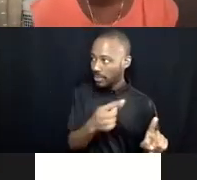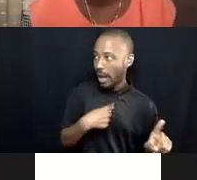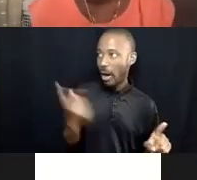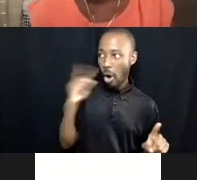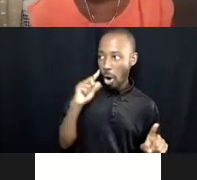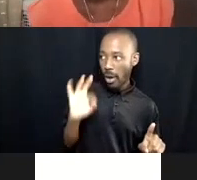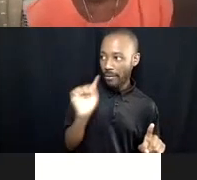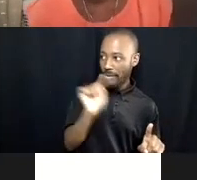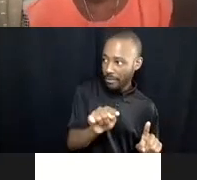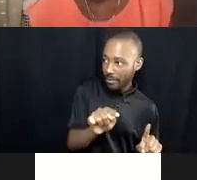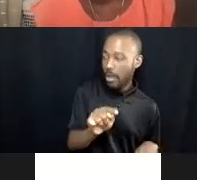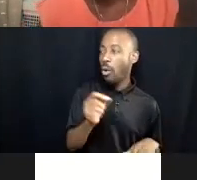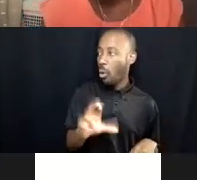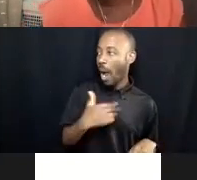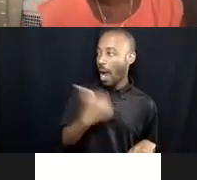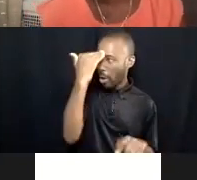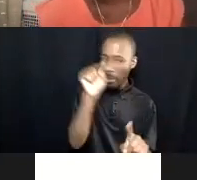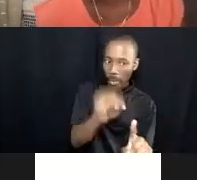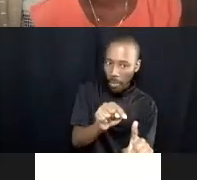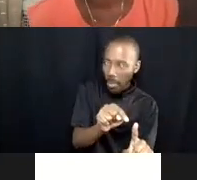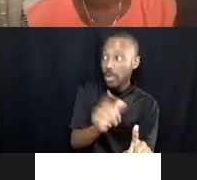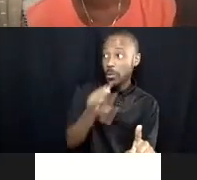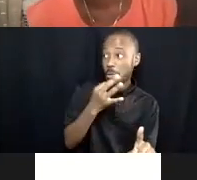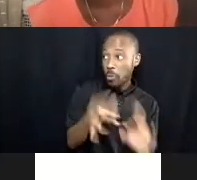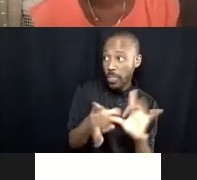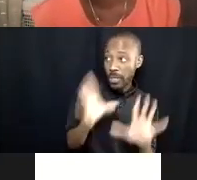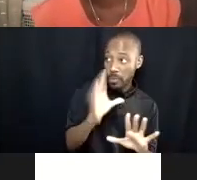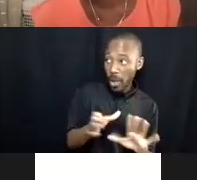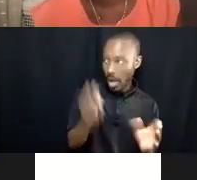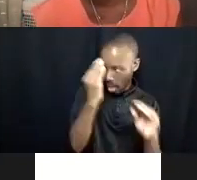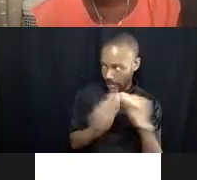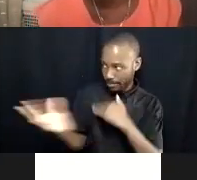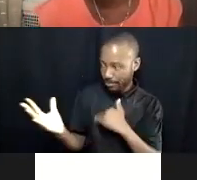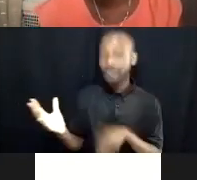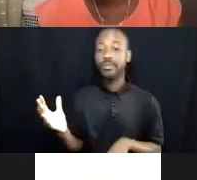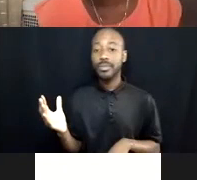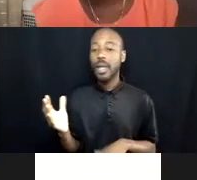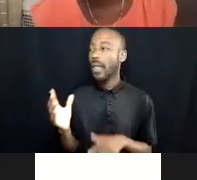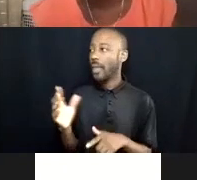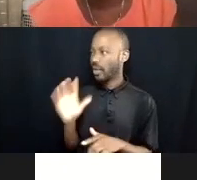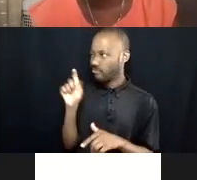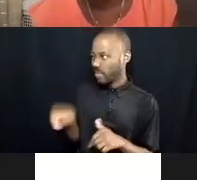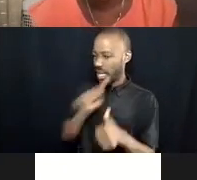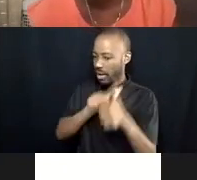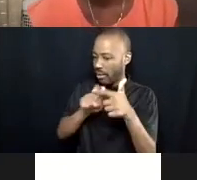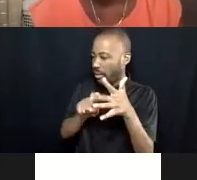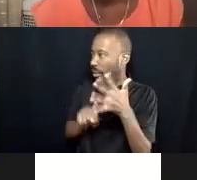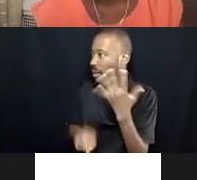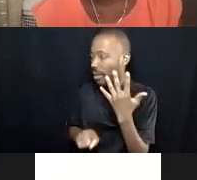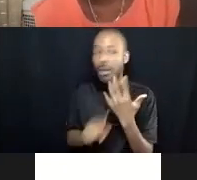knows personally who is being released soon. And she tells us what they need because they tell her what they